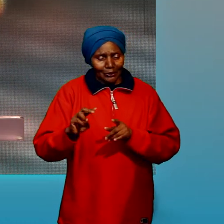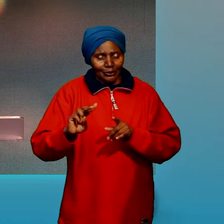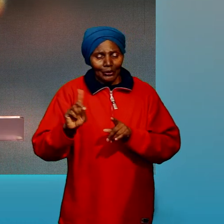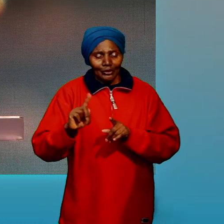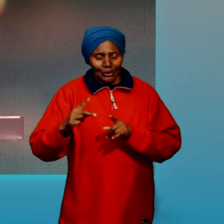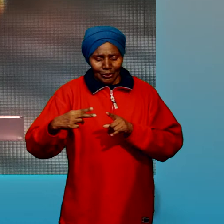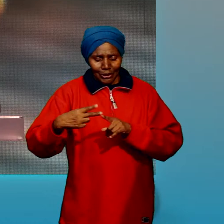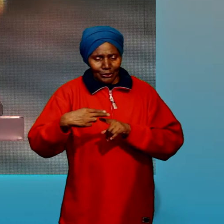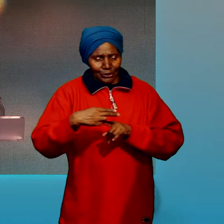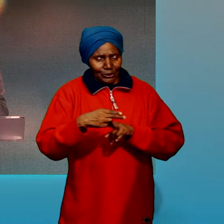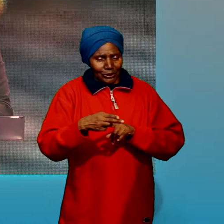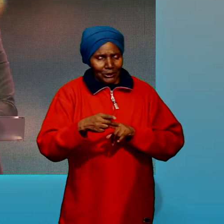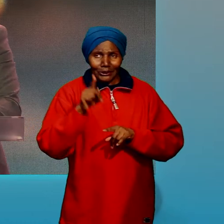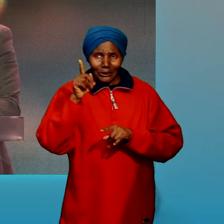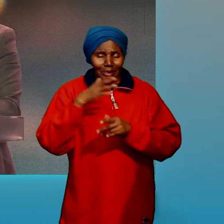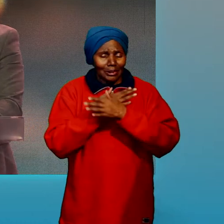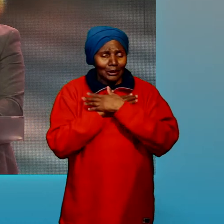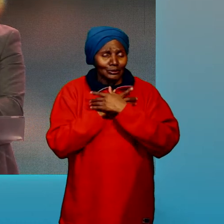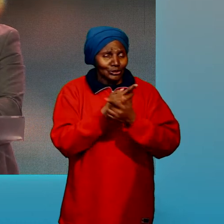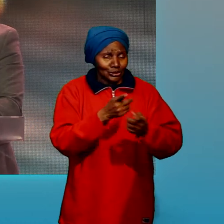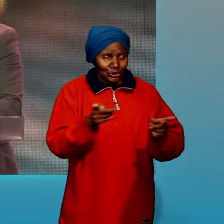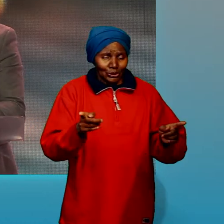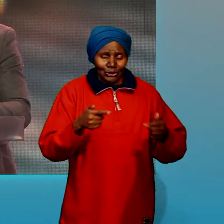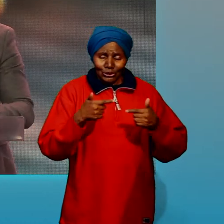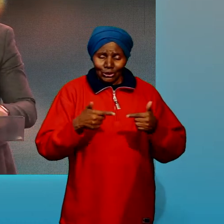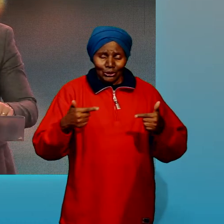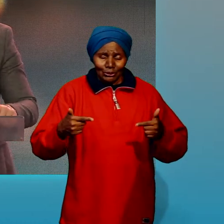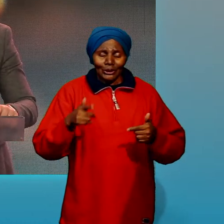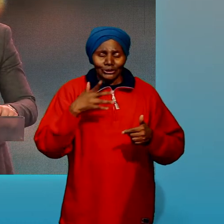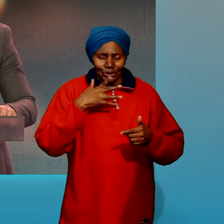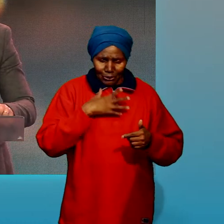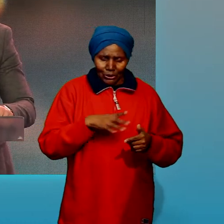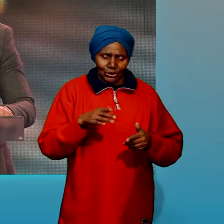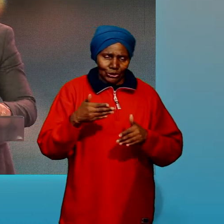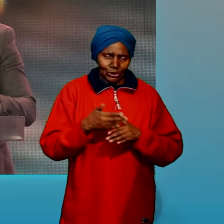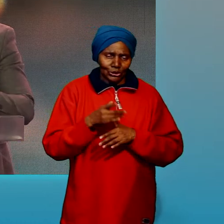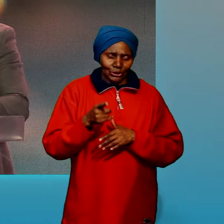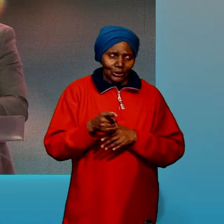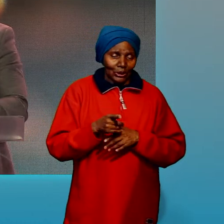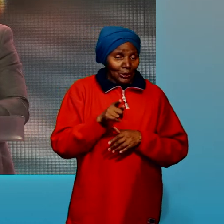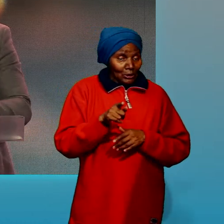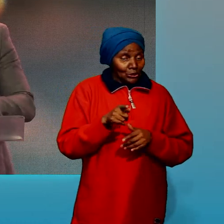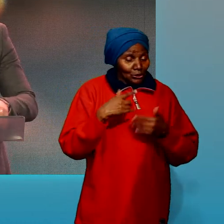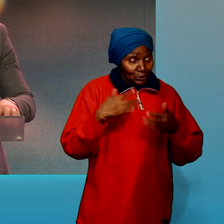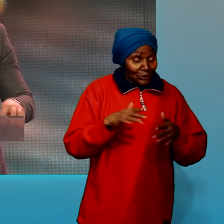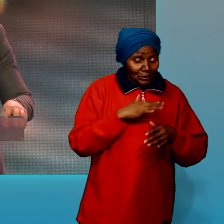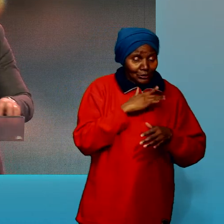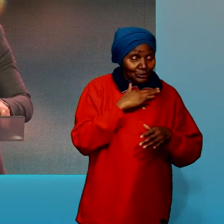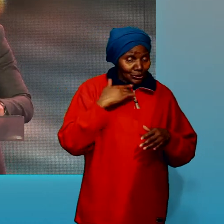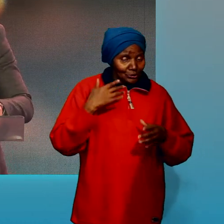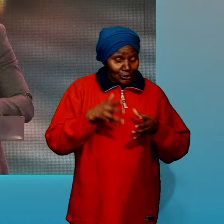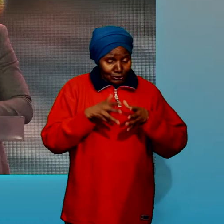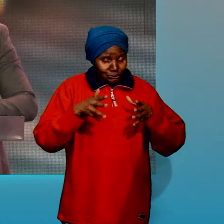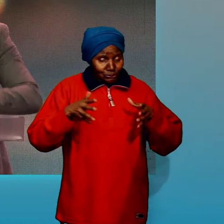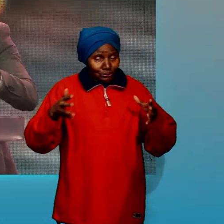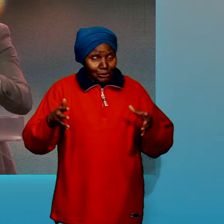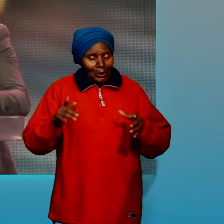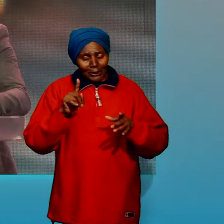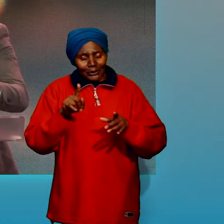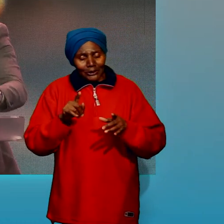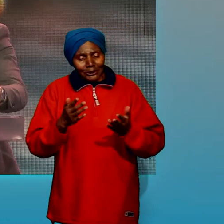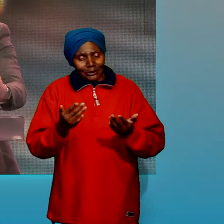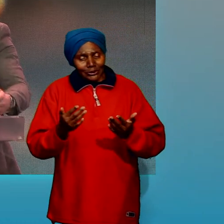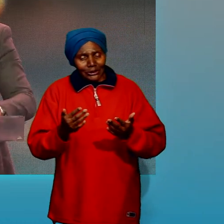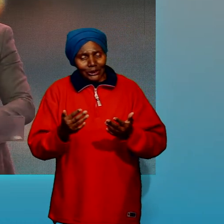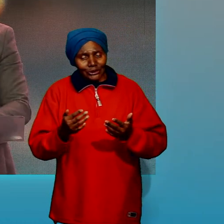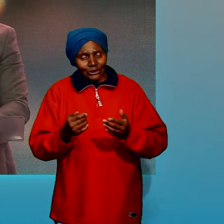you enough to do this. Understand this. It wasn't that you weren't already being fruitful. It is simply an invitation and an opportunity to